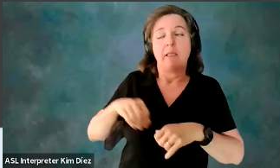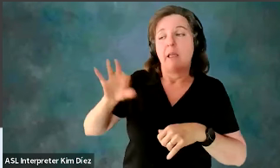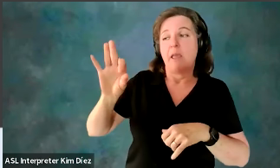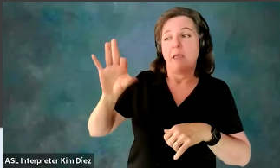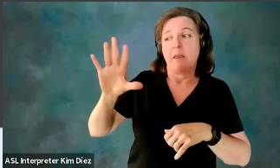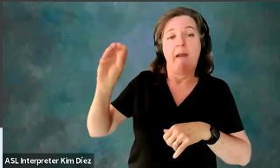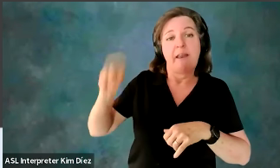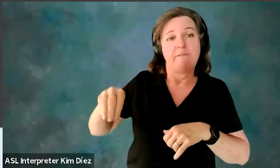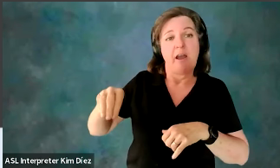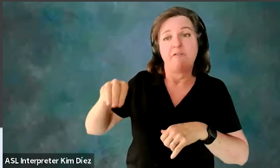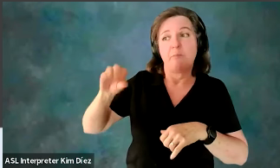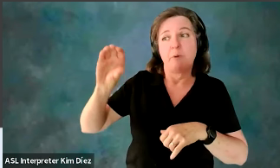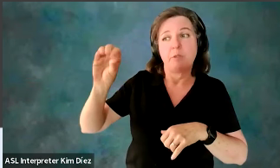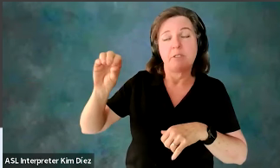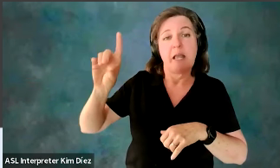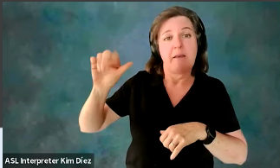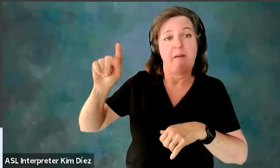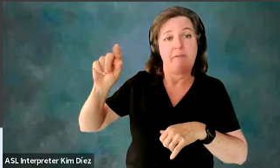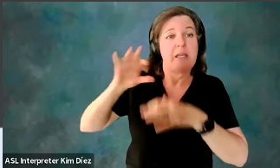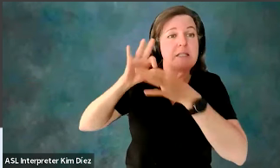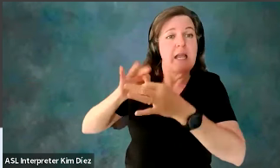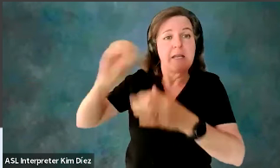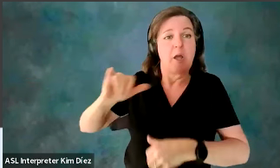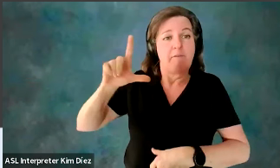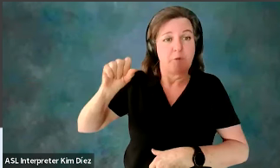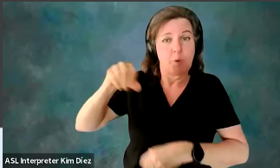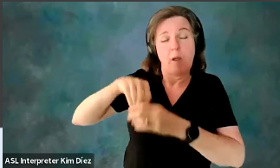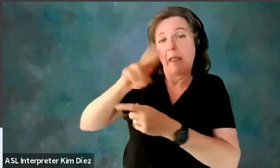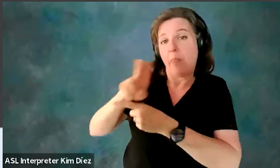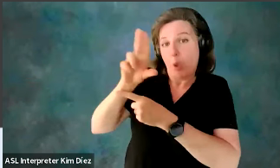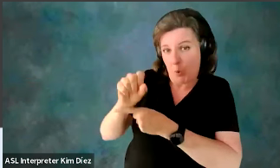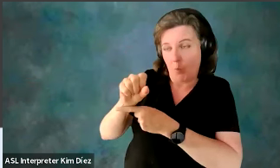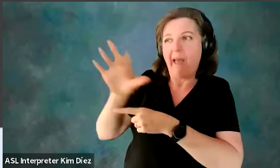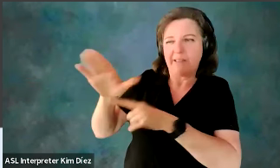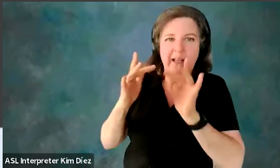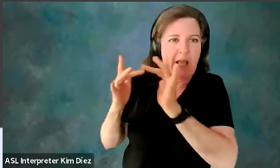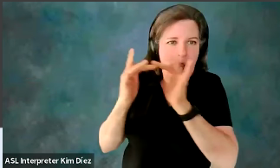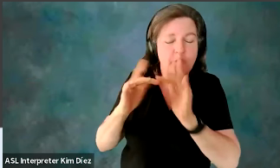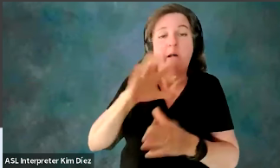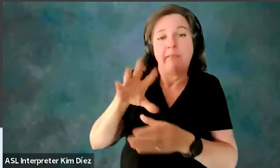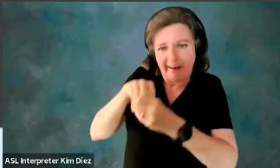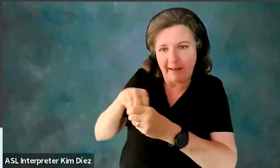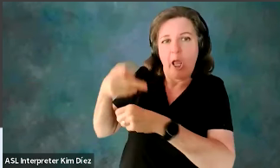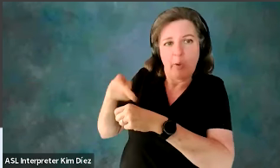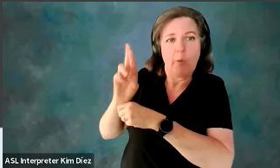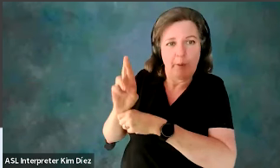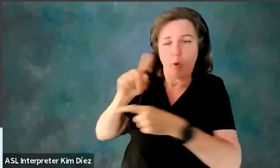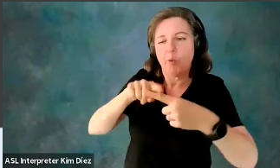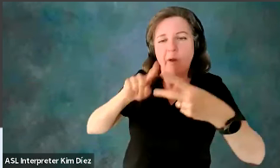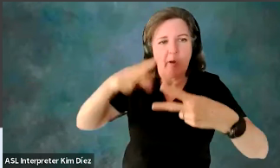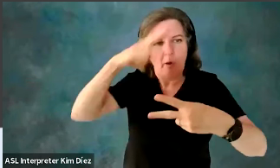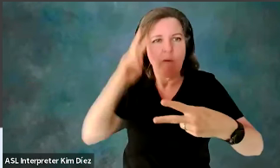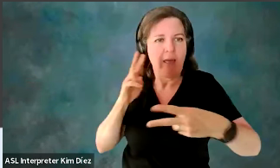of the data in the United States, including Puerto Rico and US Virgin Islands, it's online.